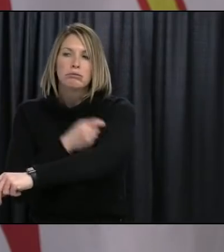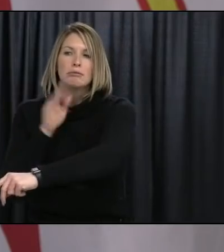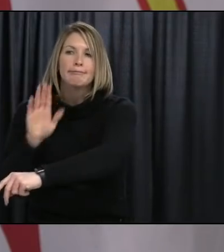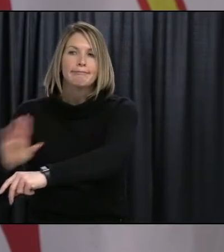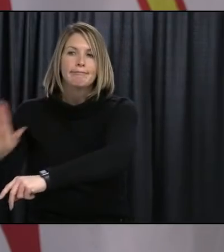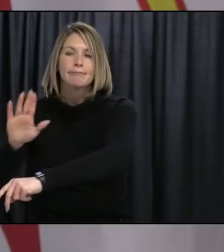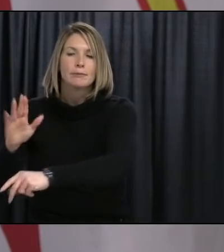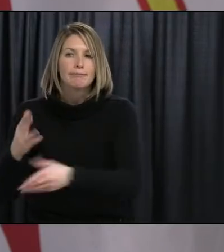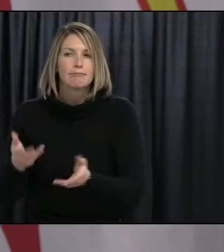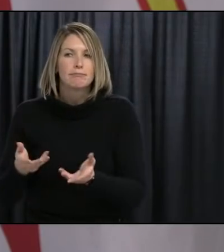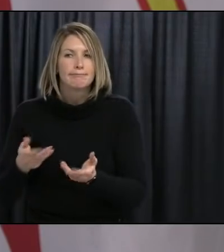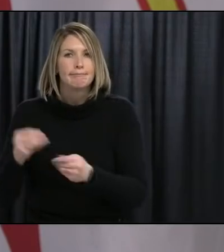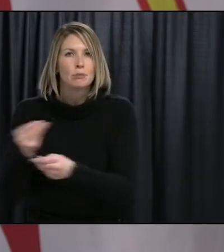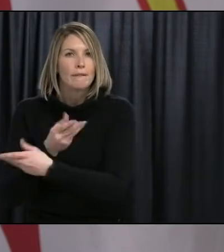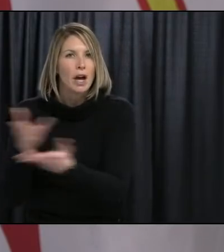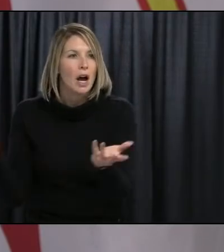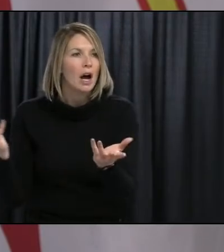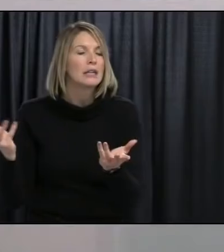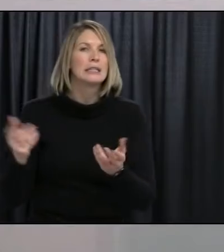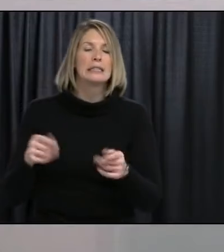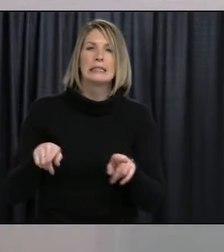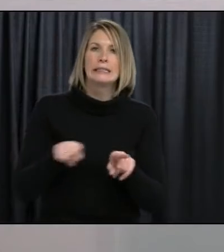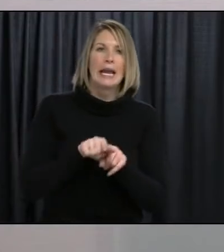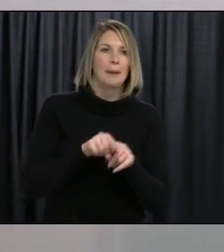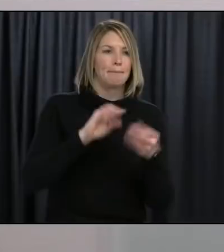as well. Thank you.